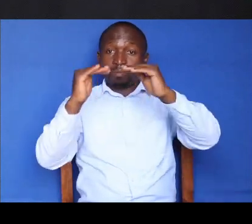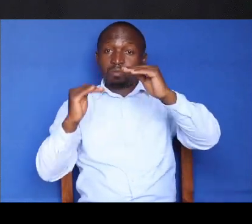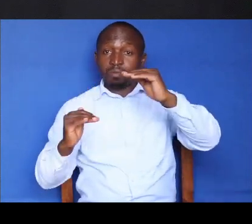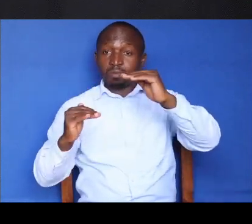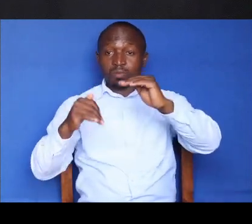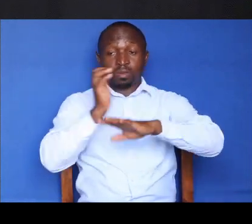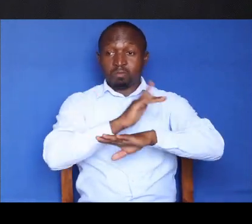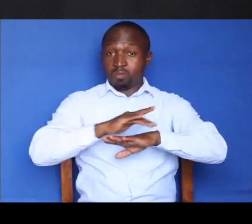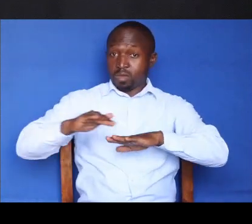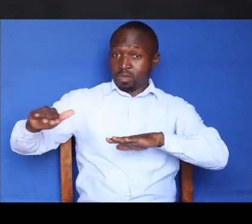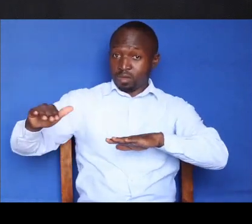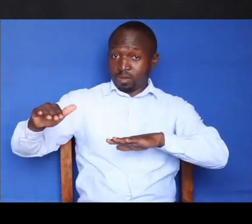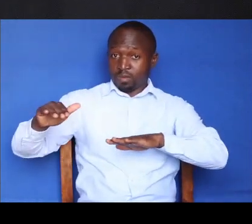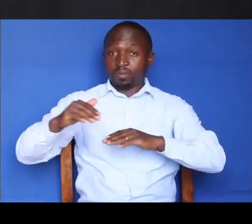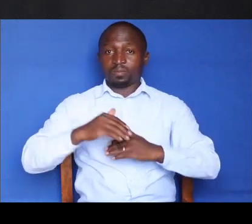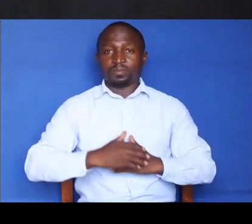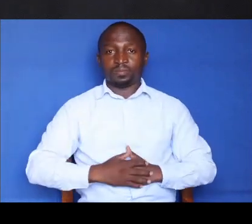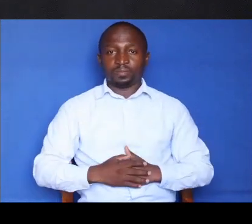oceanic flow.